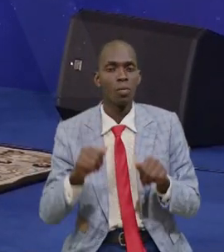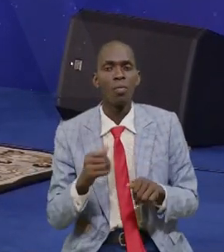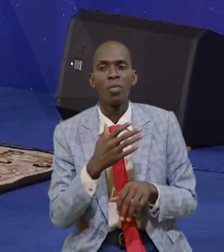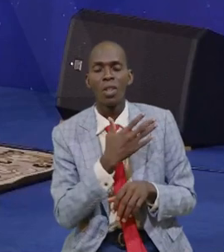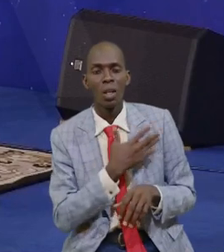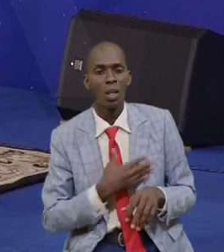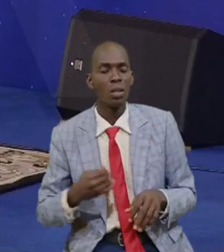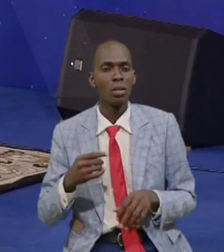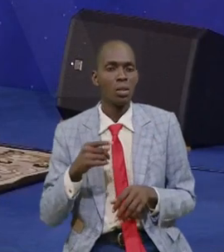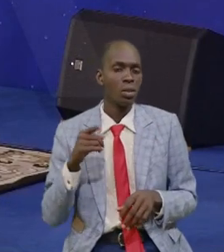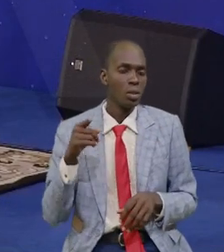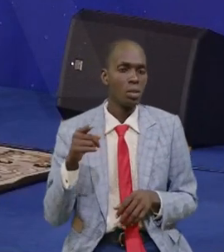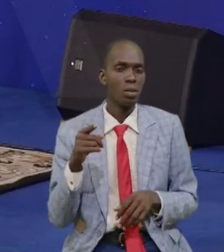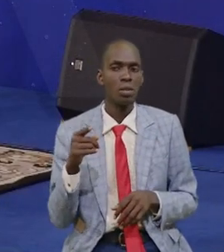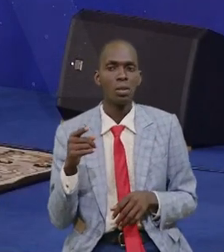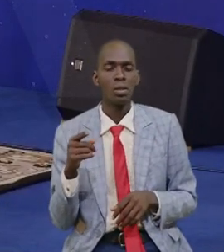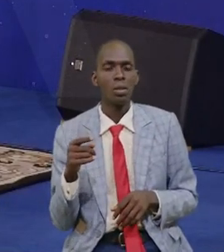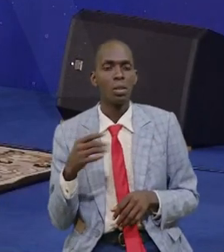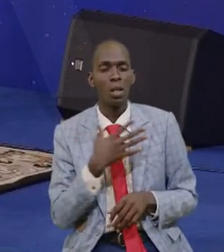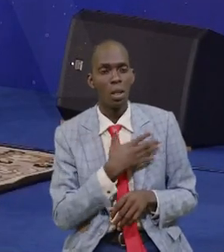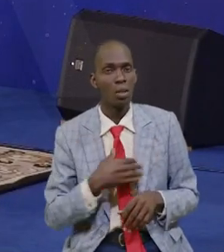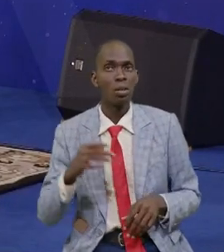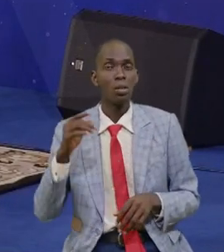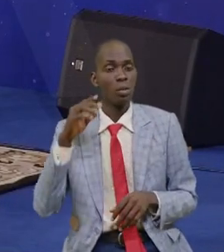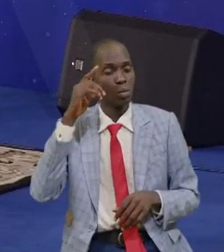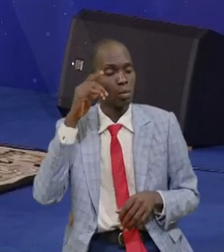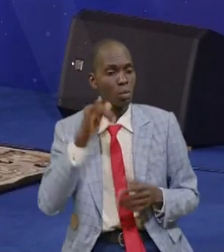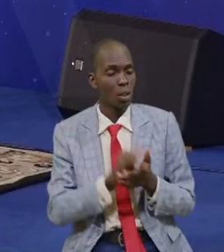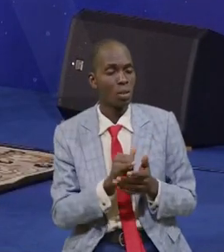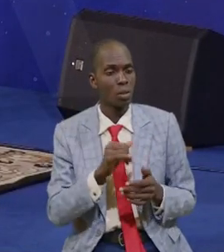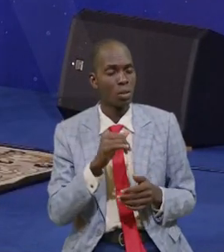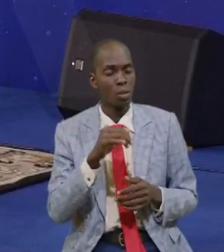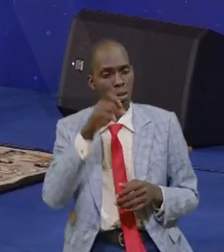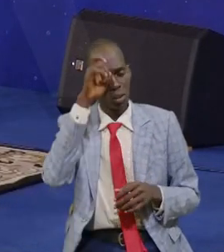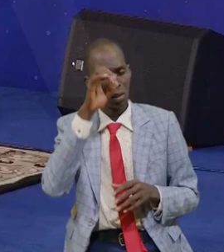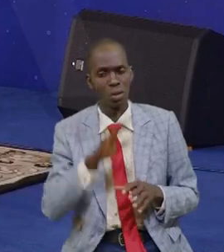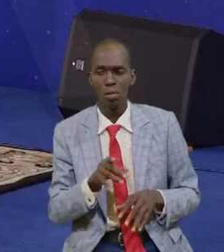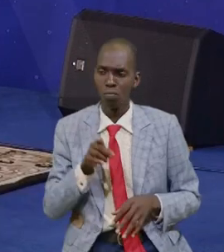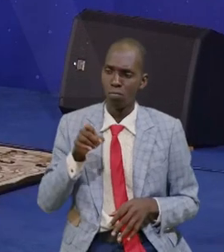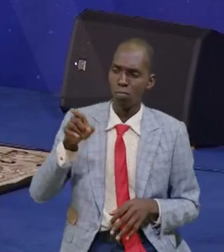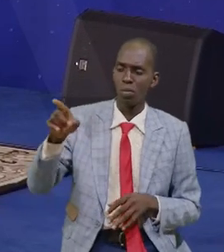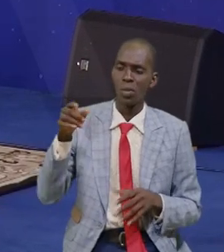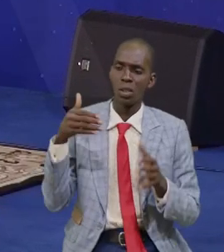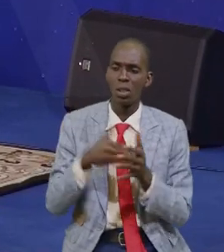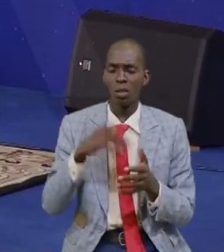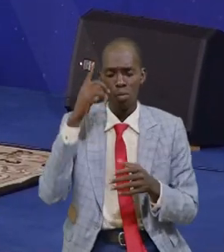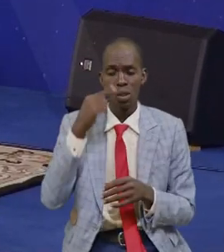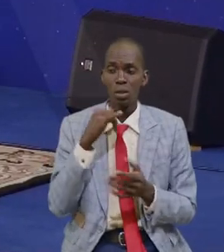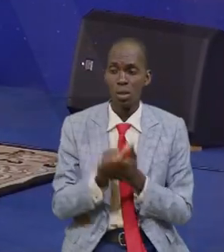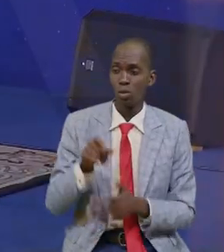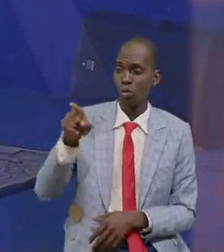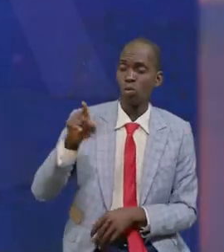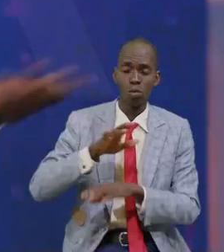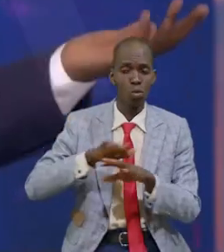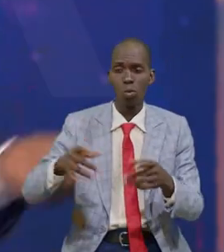his dangerous finger at Moses. And you could see on his face, don't come here again. He didn't see